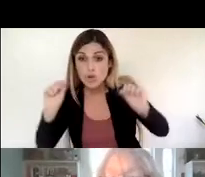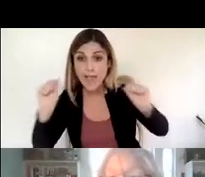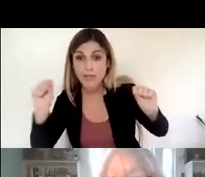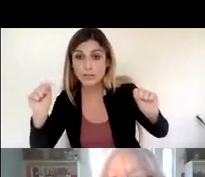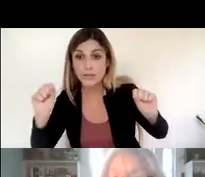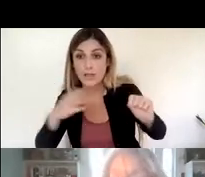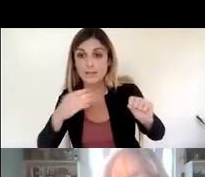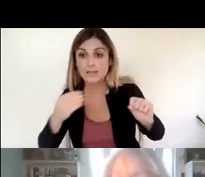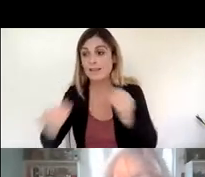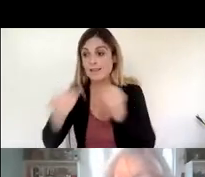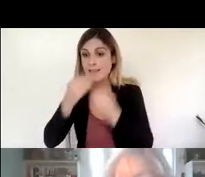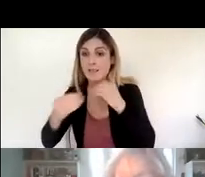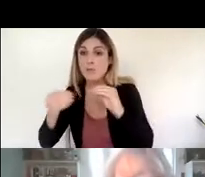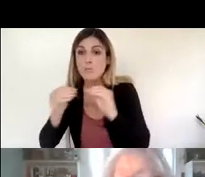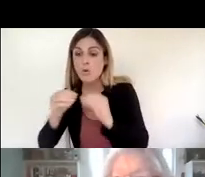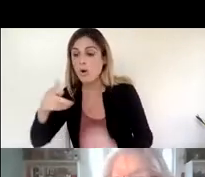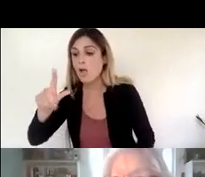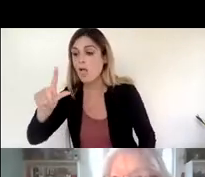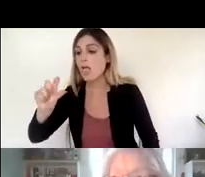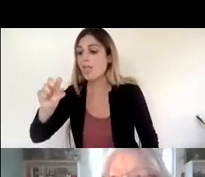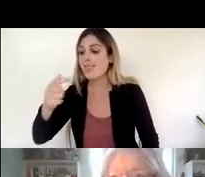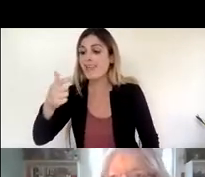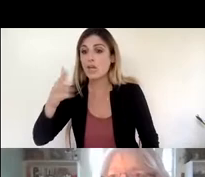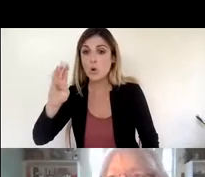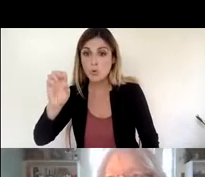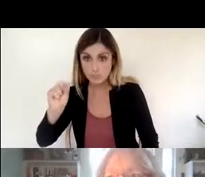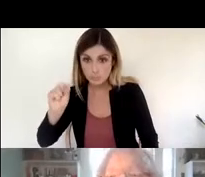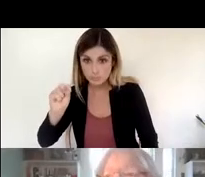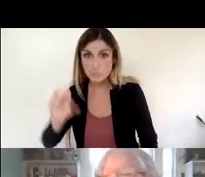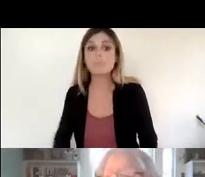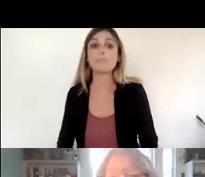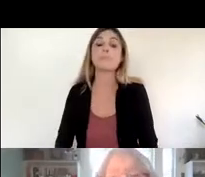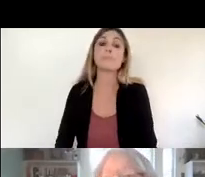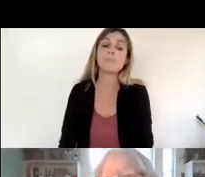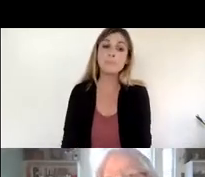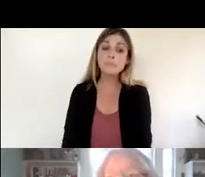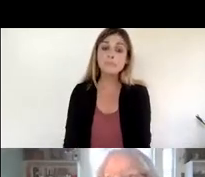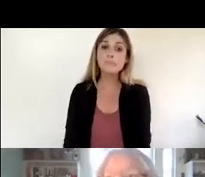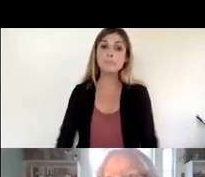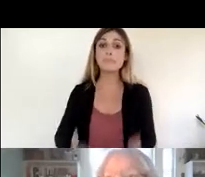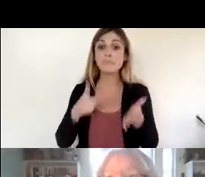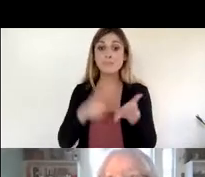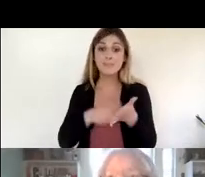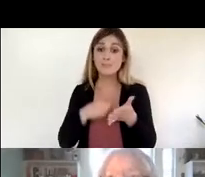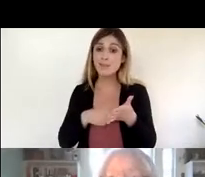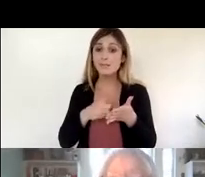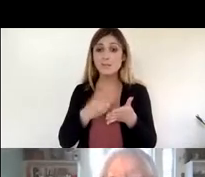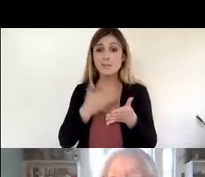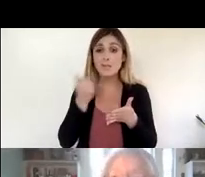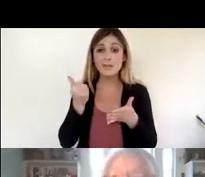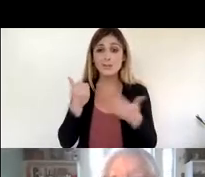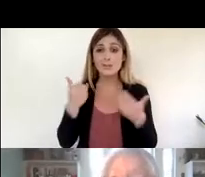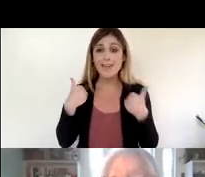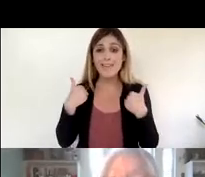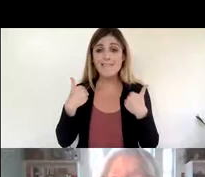both muscles and bones when people are losing weight, especially older people. Sometimes it's just better to focus on healthy